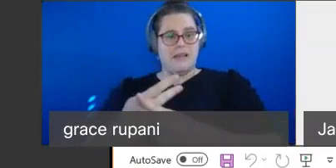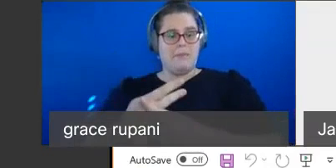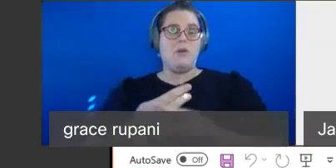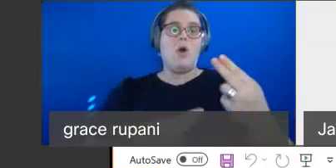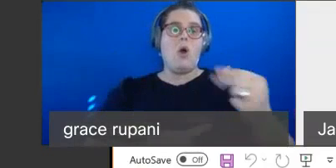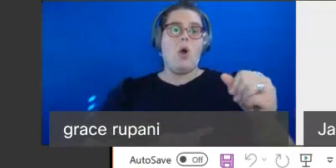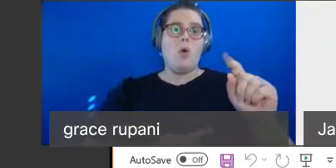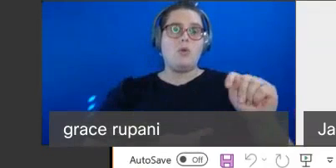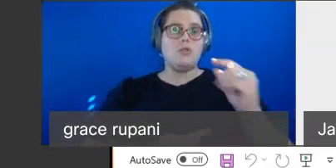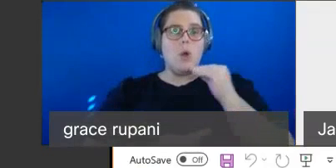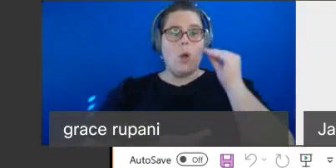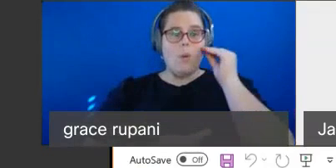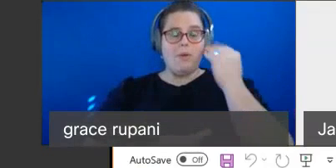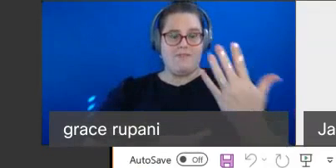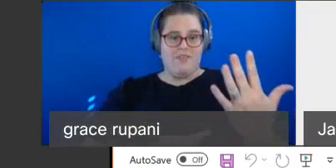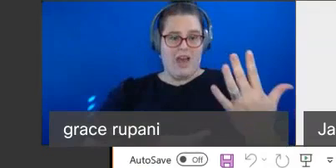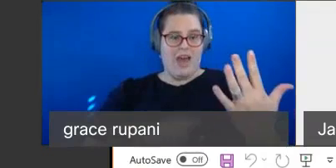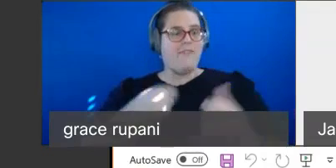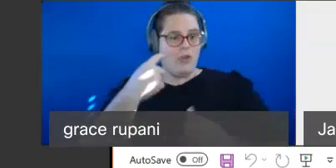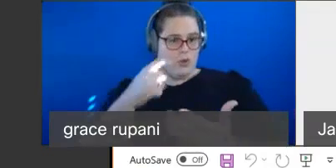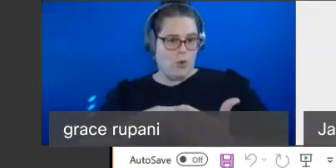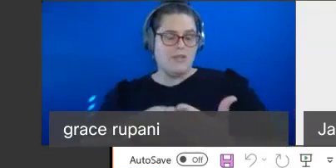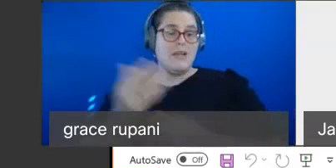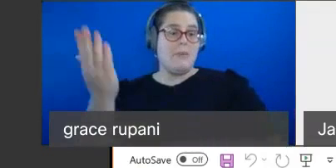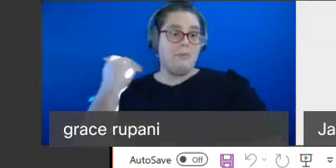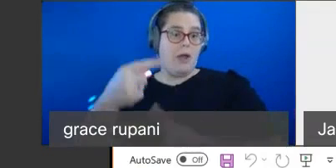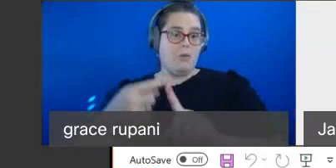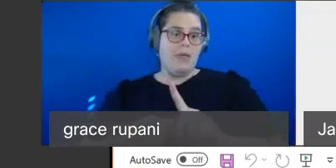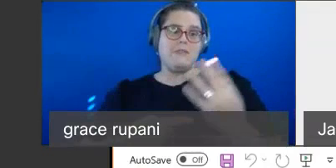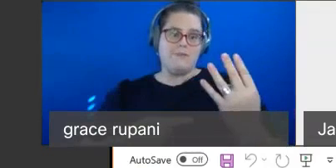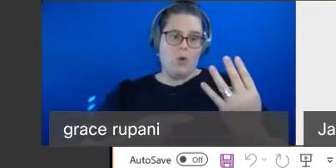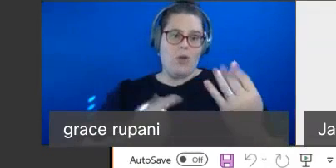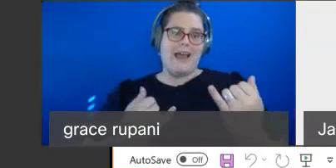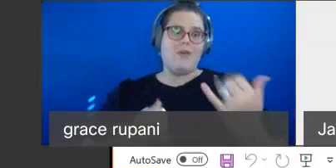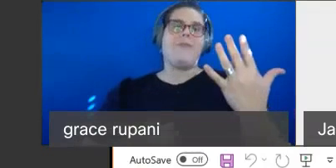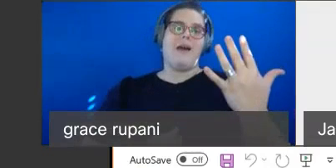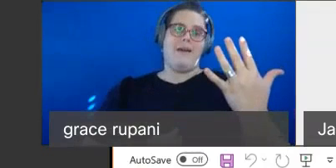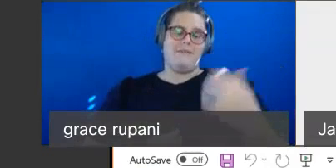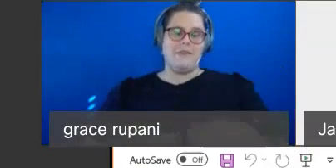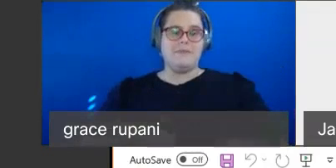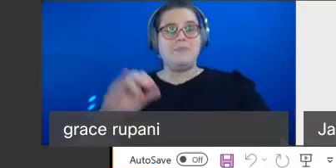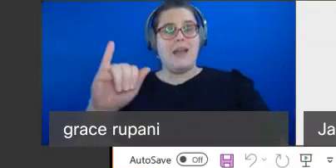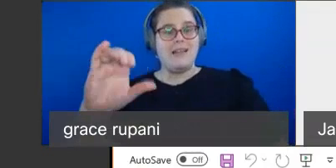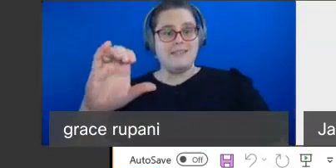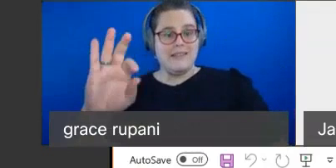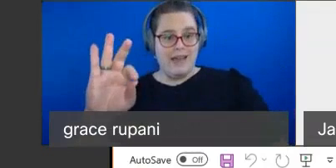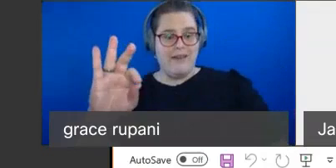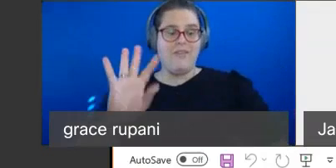notice that's 1 more than we've had in prior months. In intermediate care facilities,